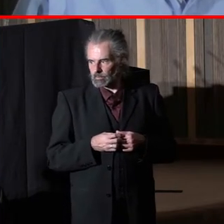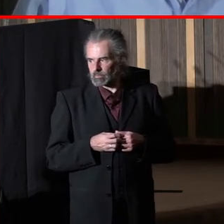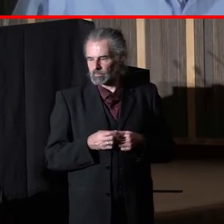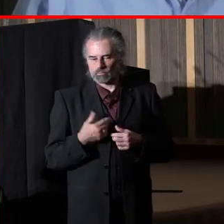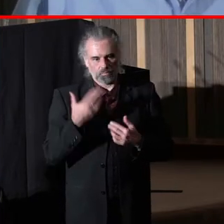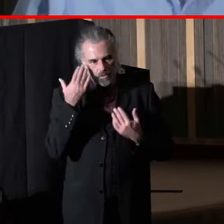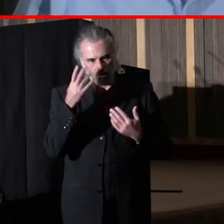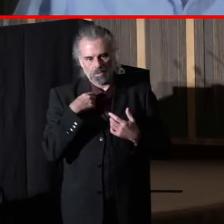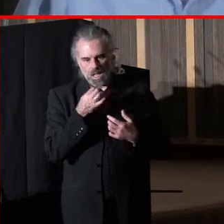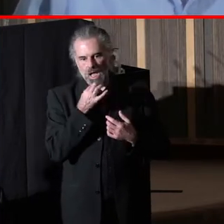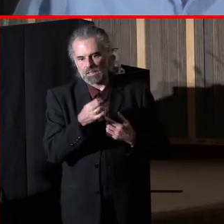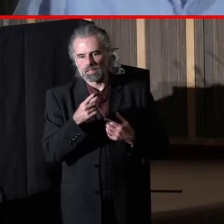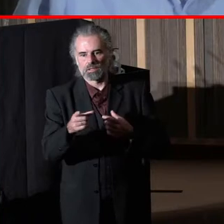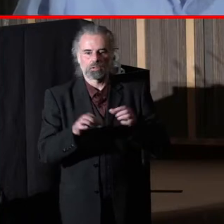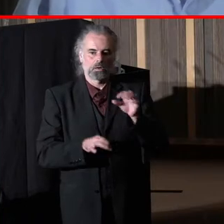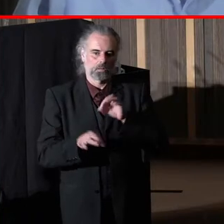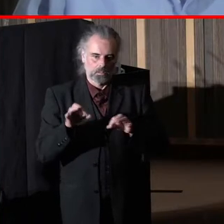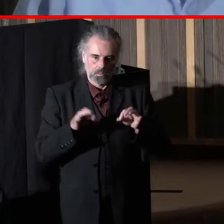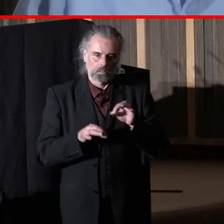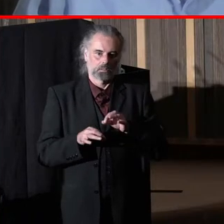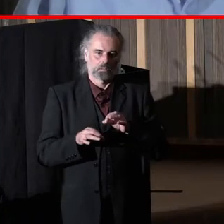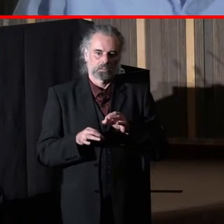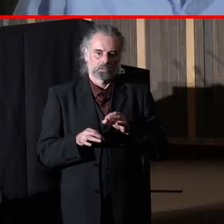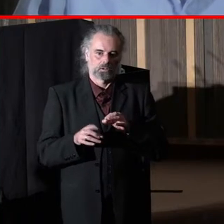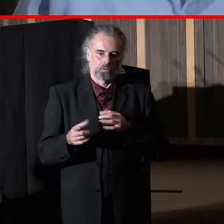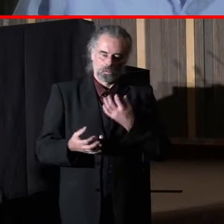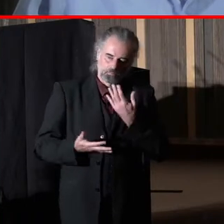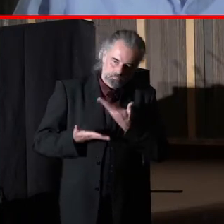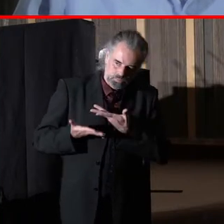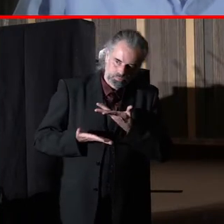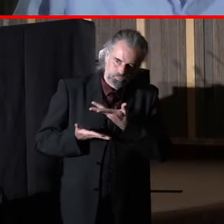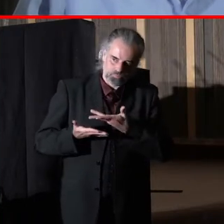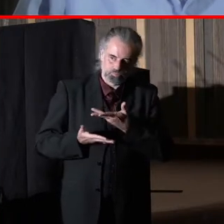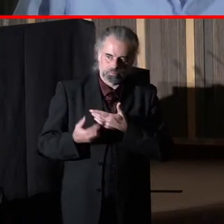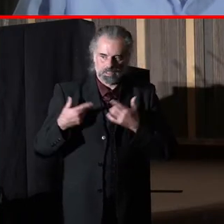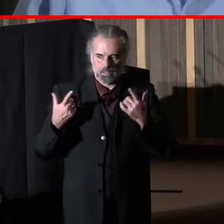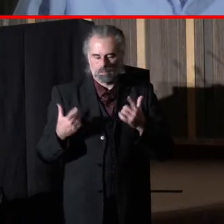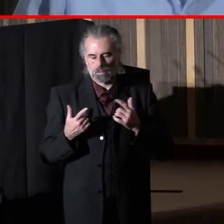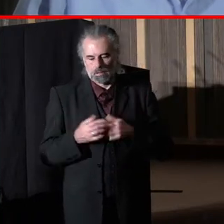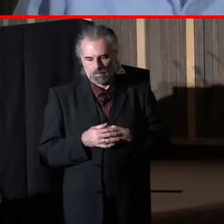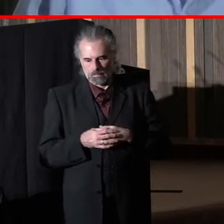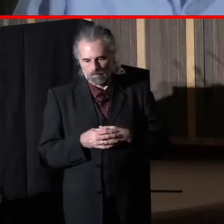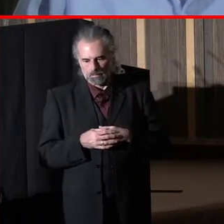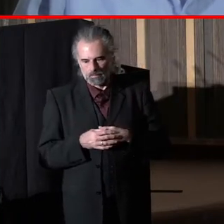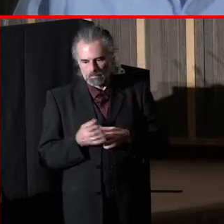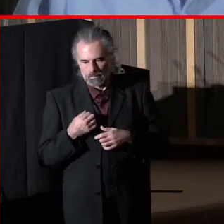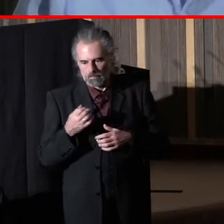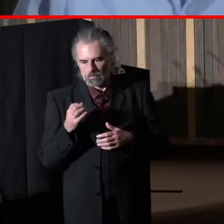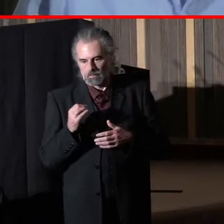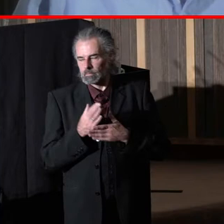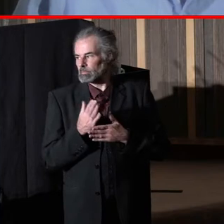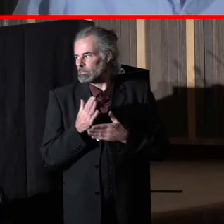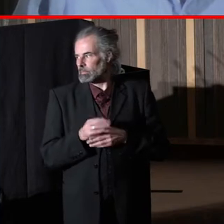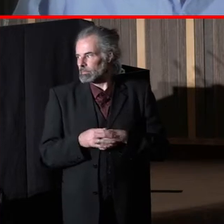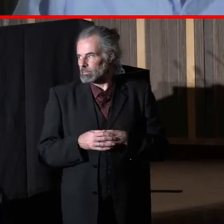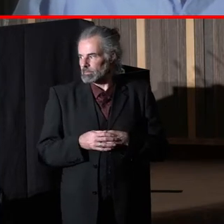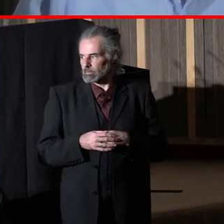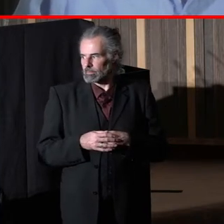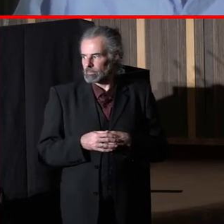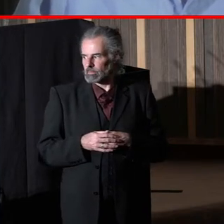science communicators. And we did a lot of that. And then we definitely make sure that our